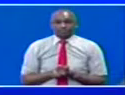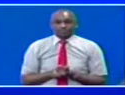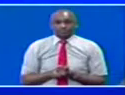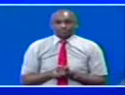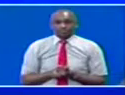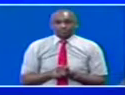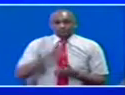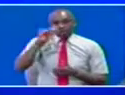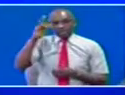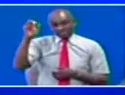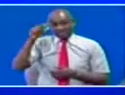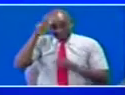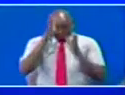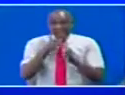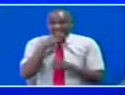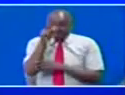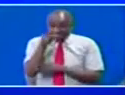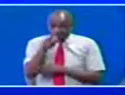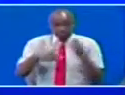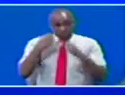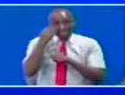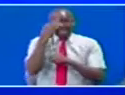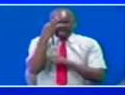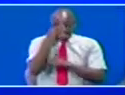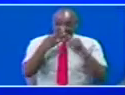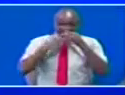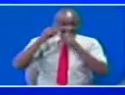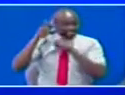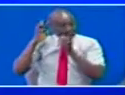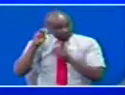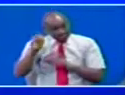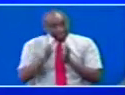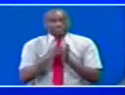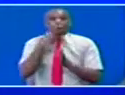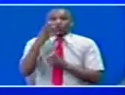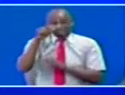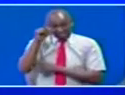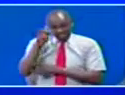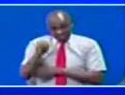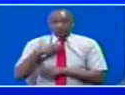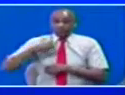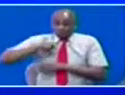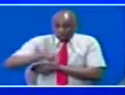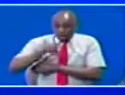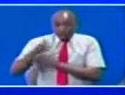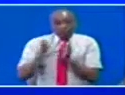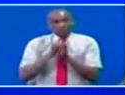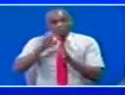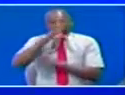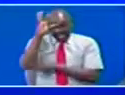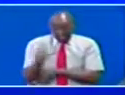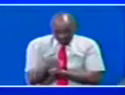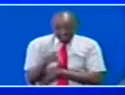Congratulations. Wesley Korir was the man of the day, winning the 800 meters, 400 meters and walking race as the 7th edition of the East